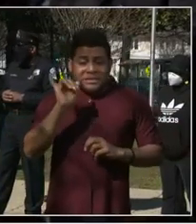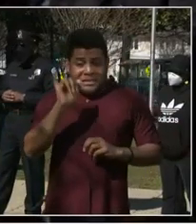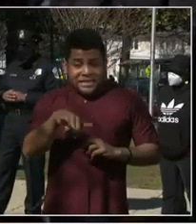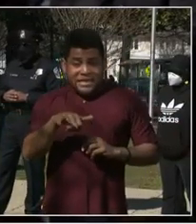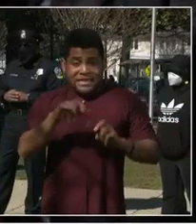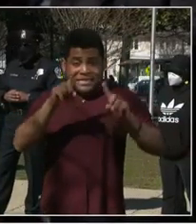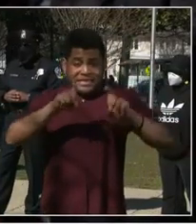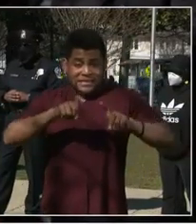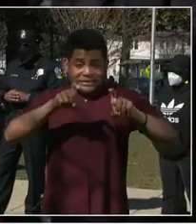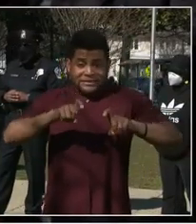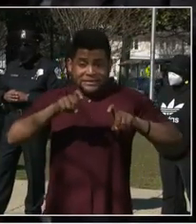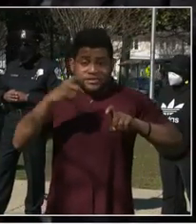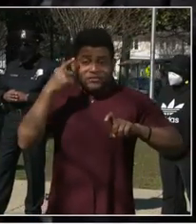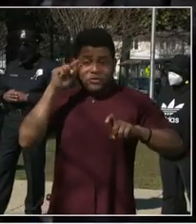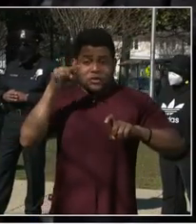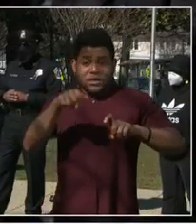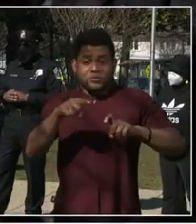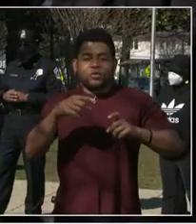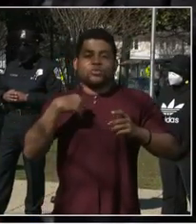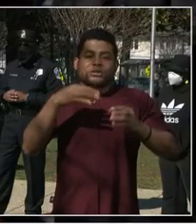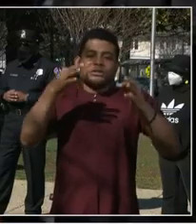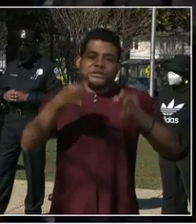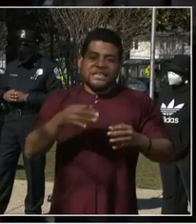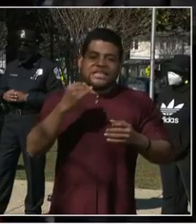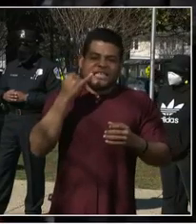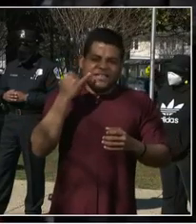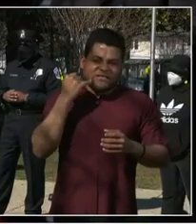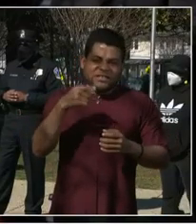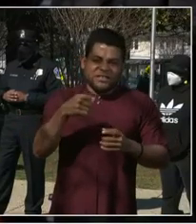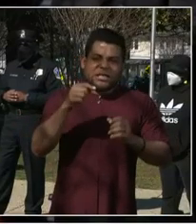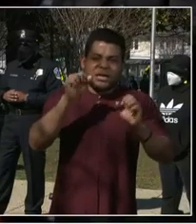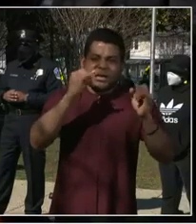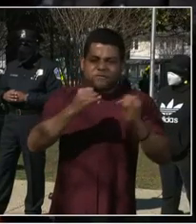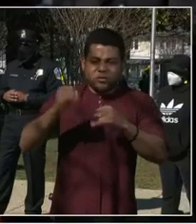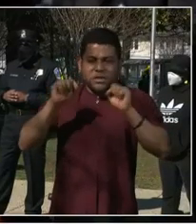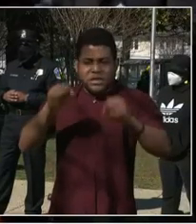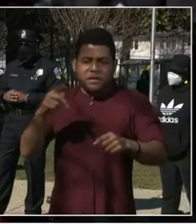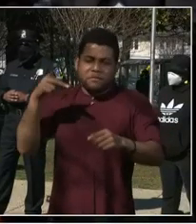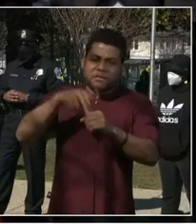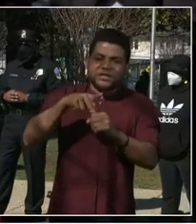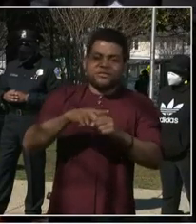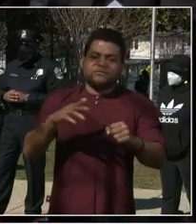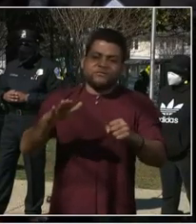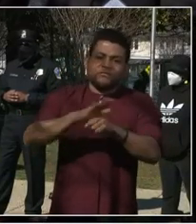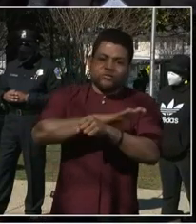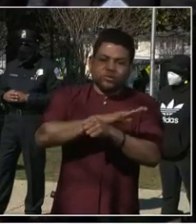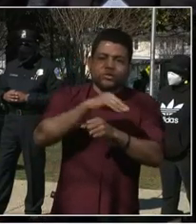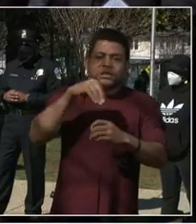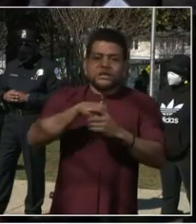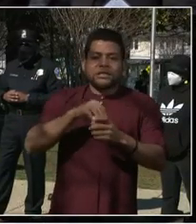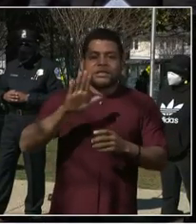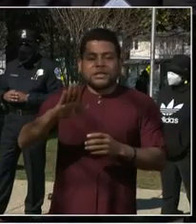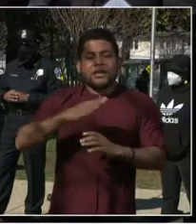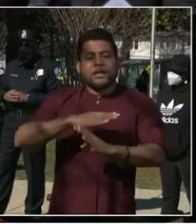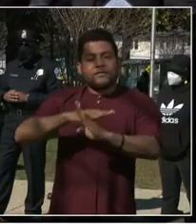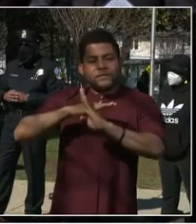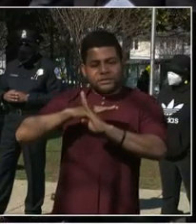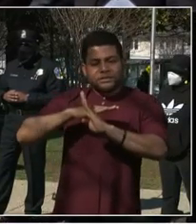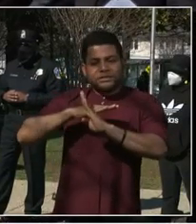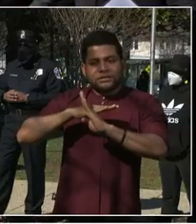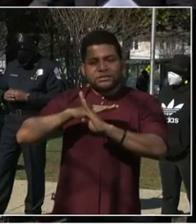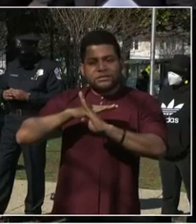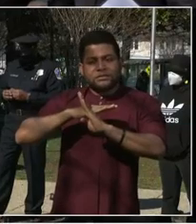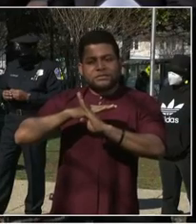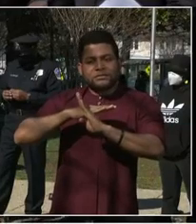to determine whether or not an individual can participate fully in their defense within